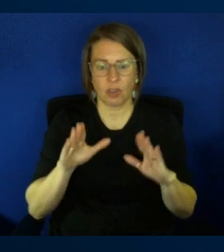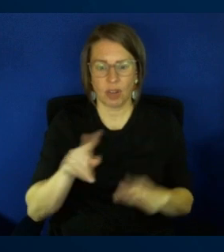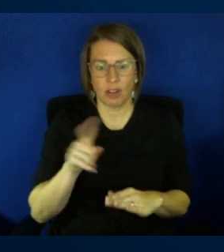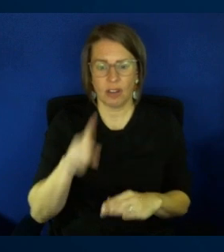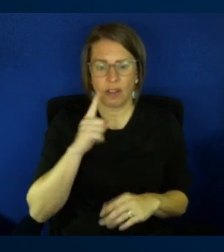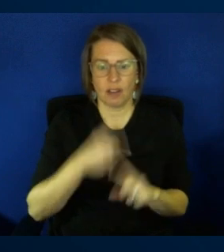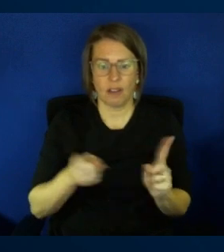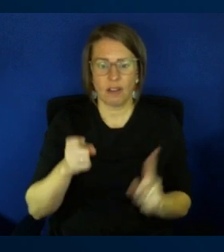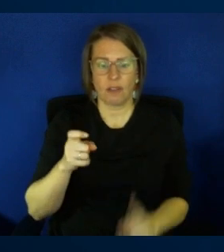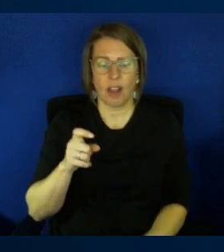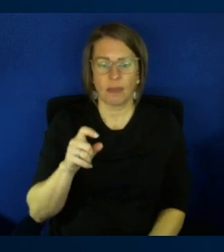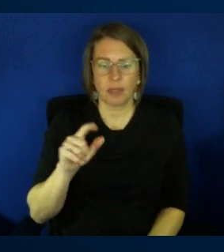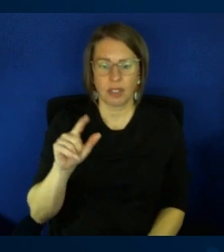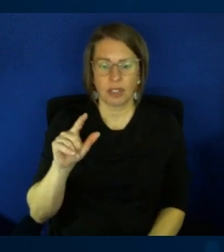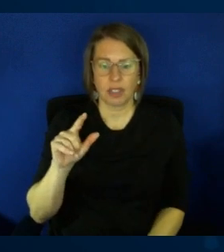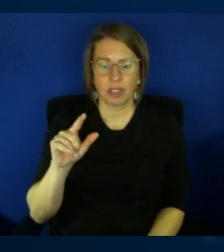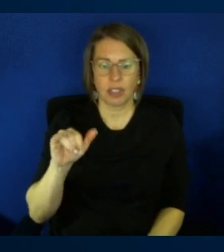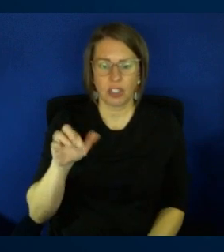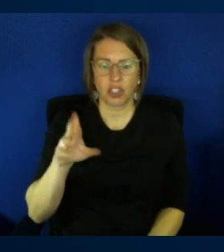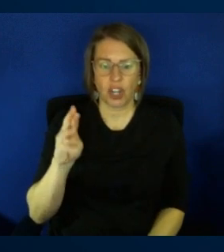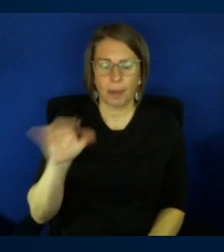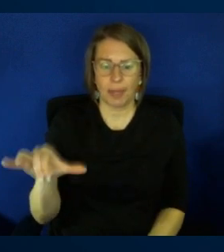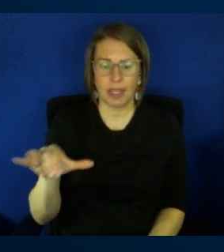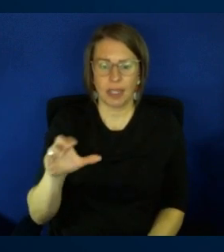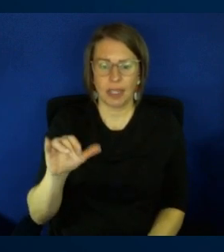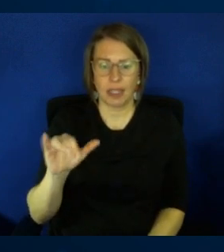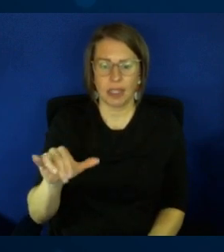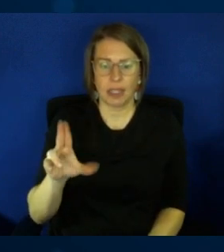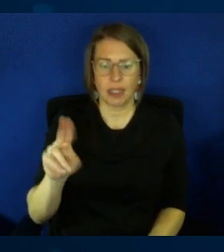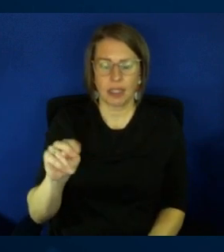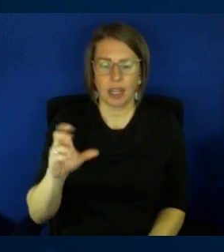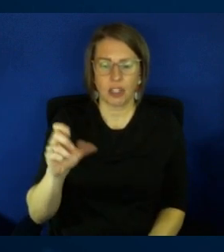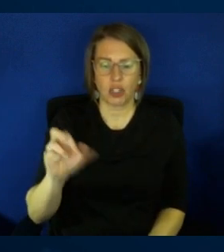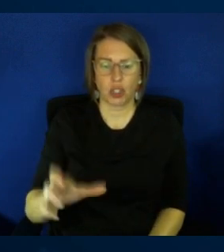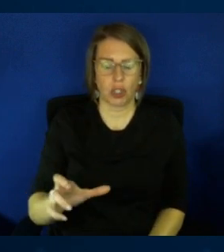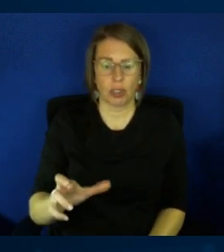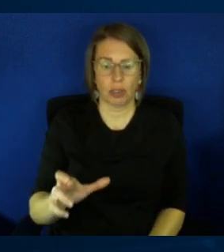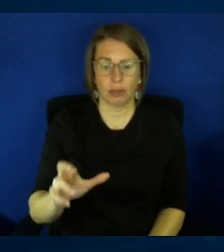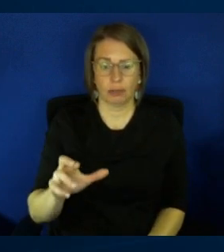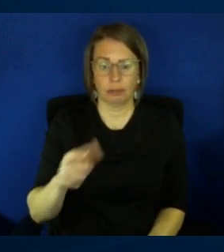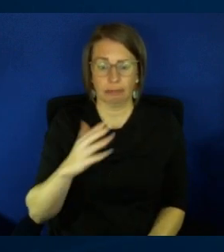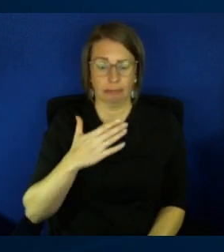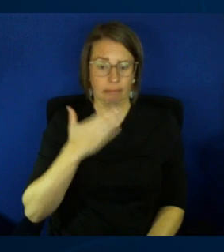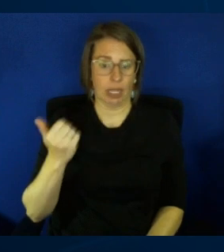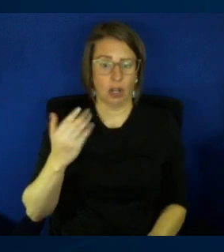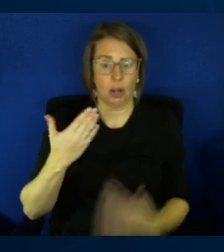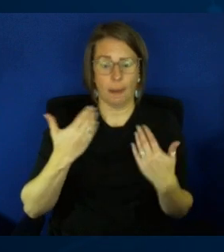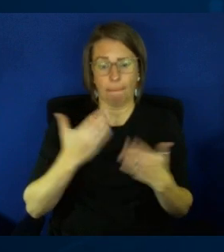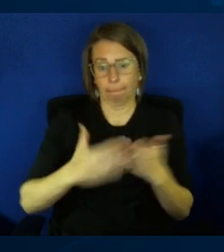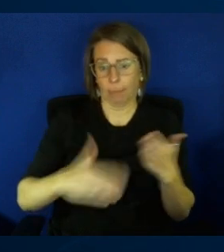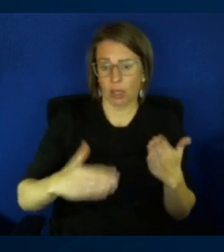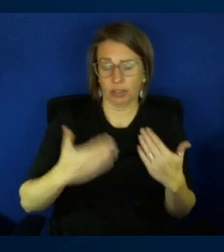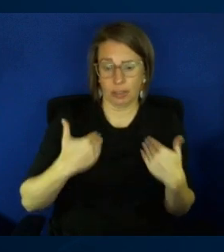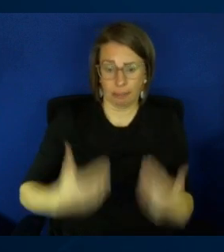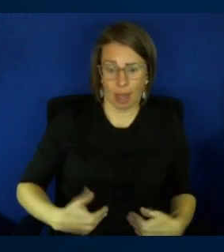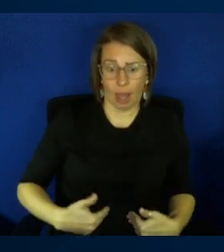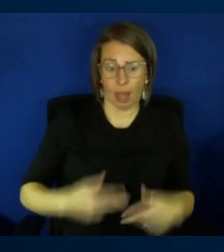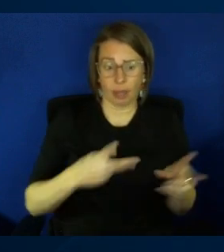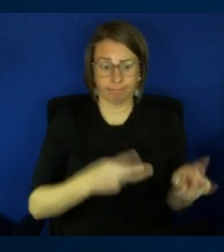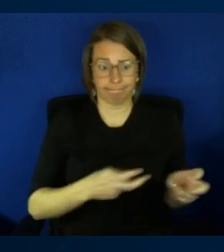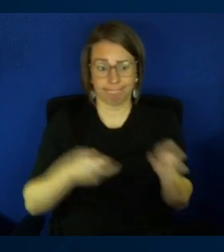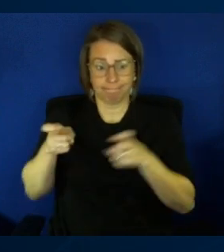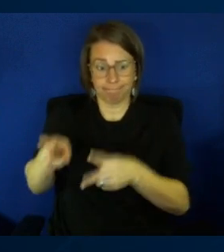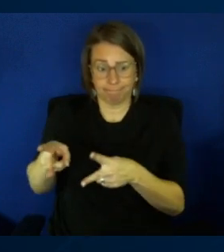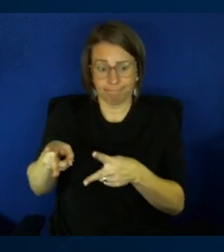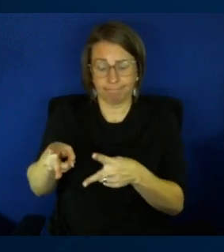Yenser. Jeremy wants to know, are there any parts of the body that are better or worse when it comes to taking tissue to repair